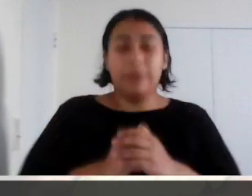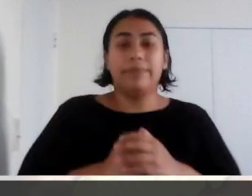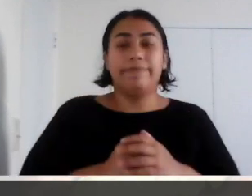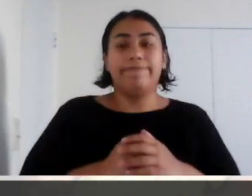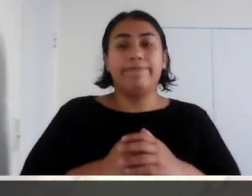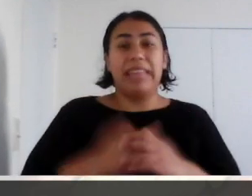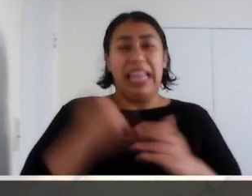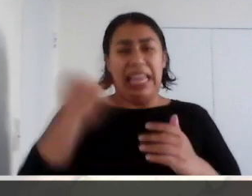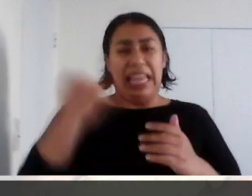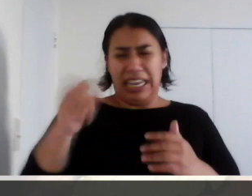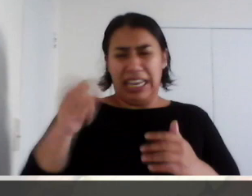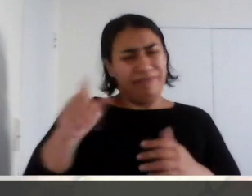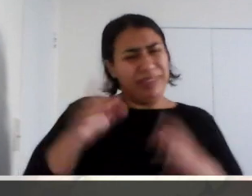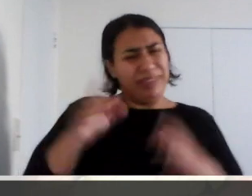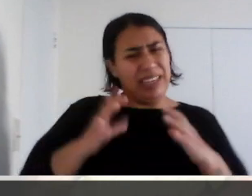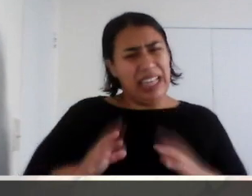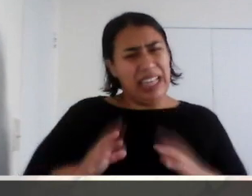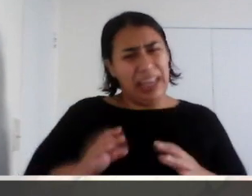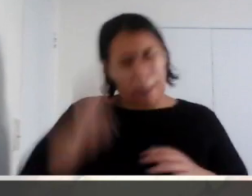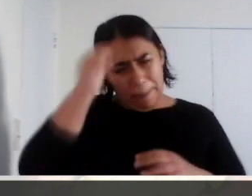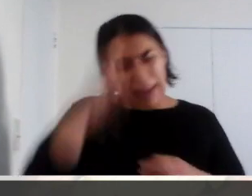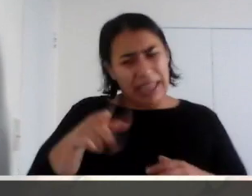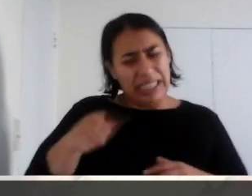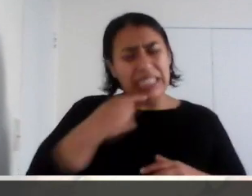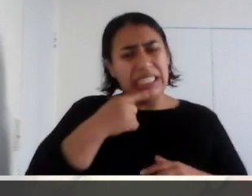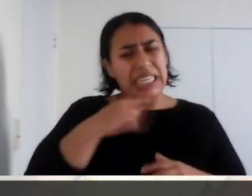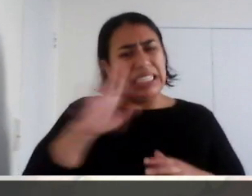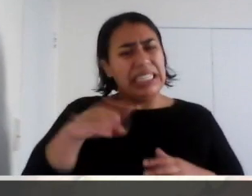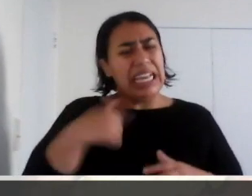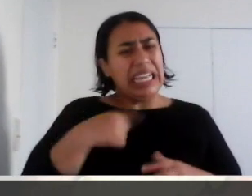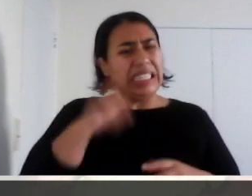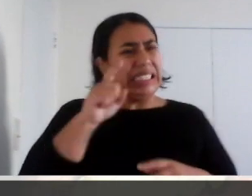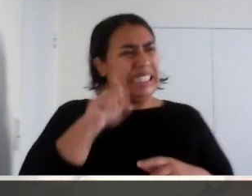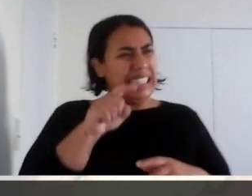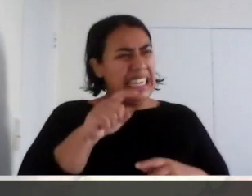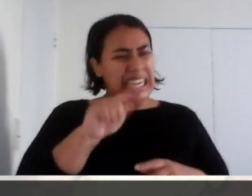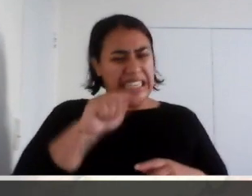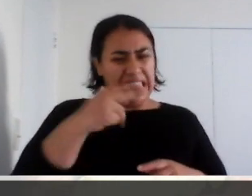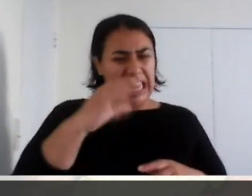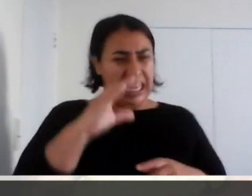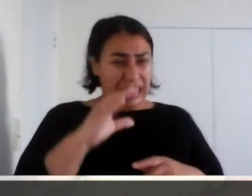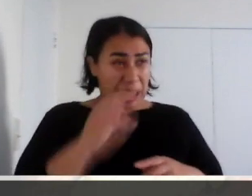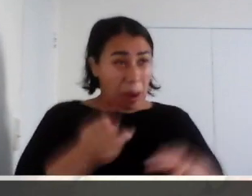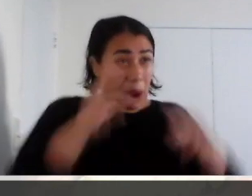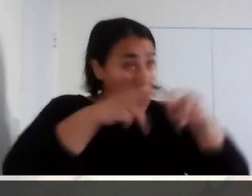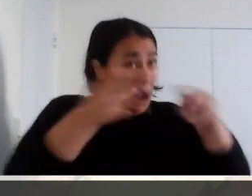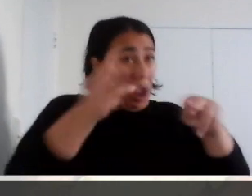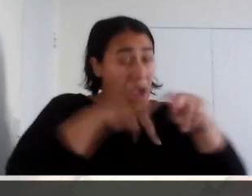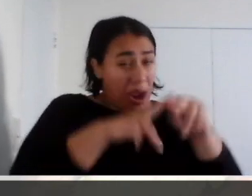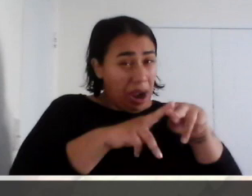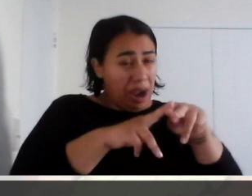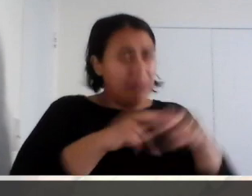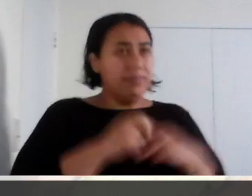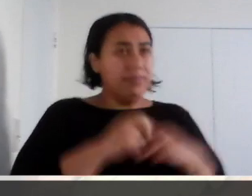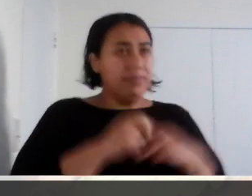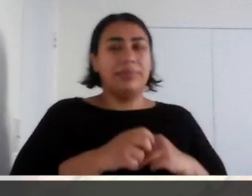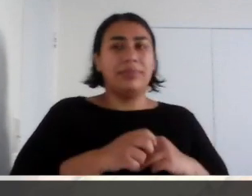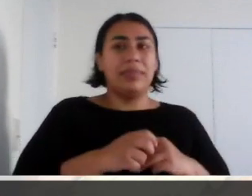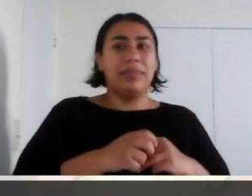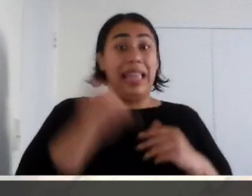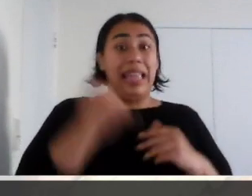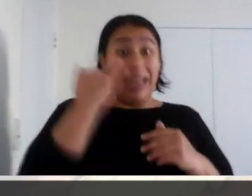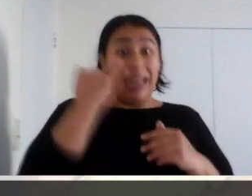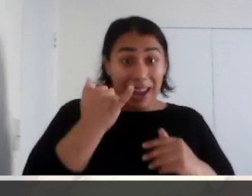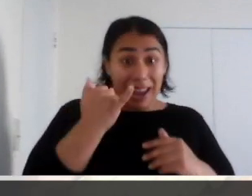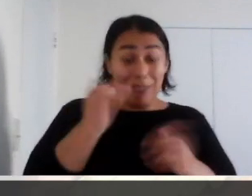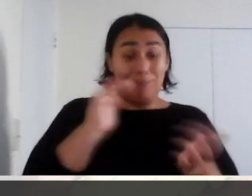every day for sleep, and his sleep was due to insomnia and anxiety. Over time, he found that the THC may